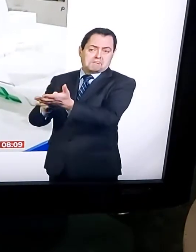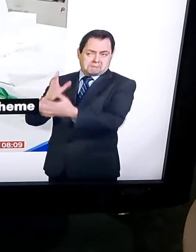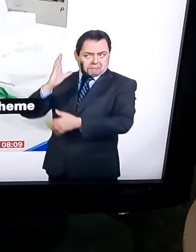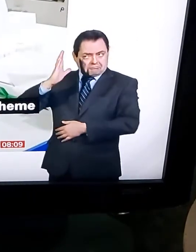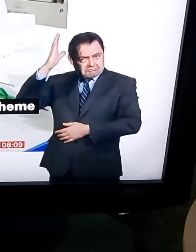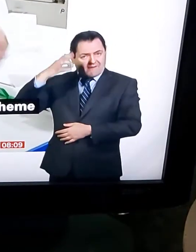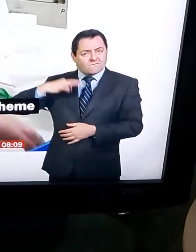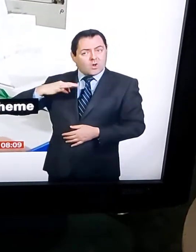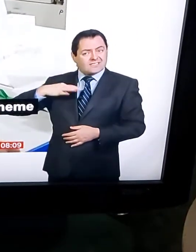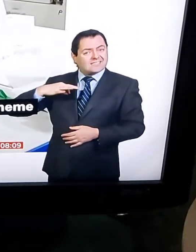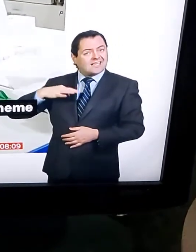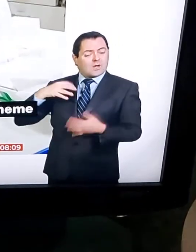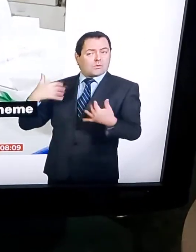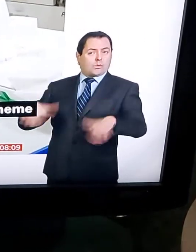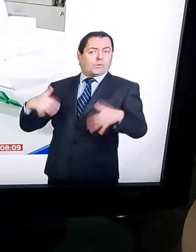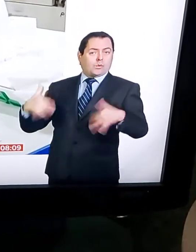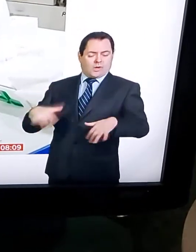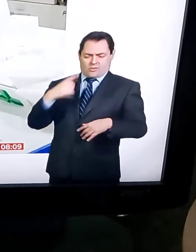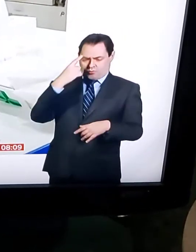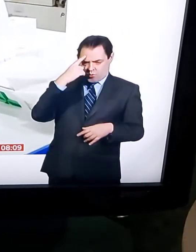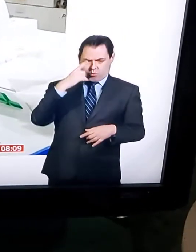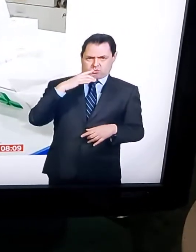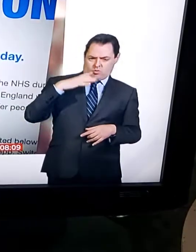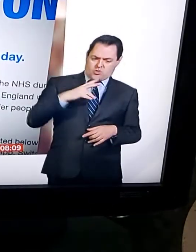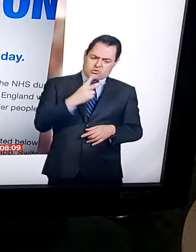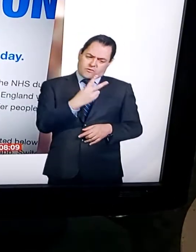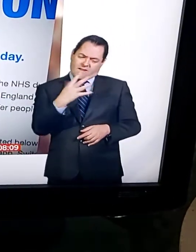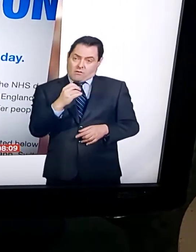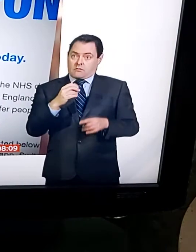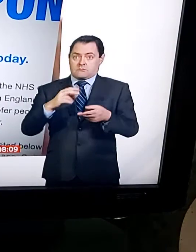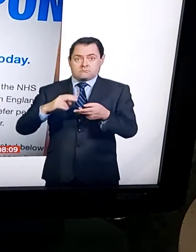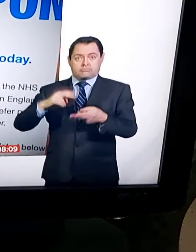the scheme launched, 3 times the original target.